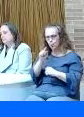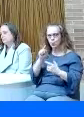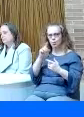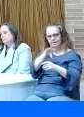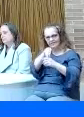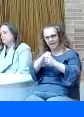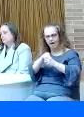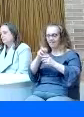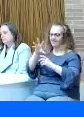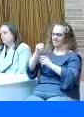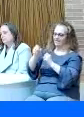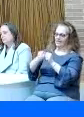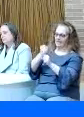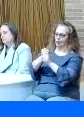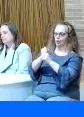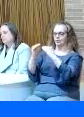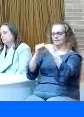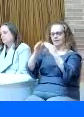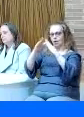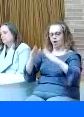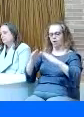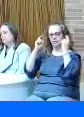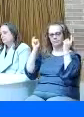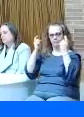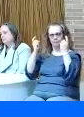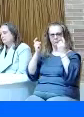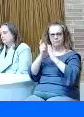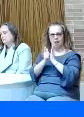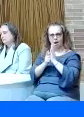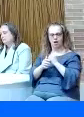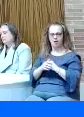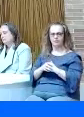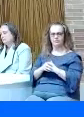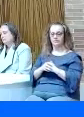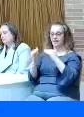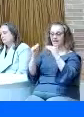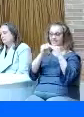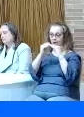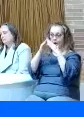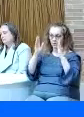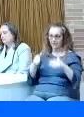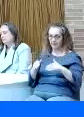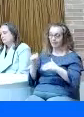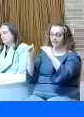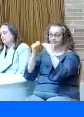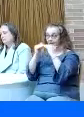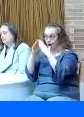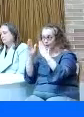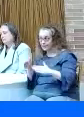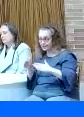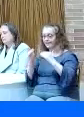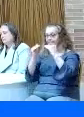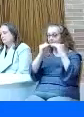Realtors Works in coordination with each other to make sure that fair housing is um is